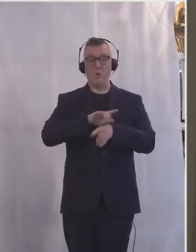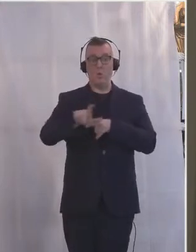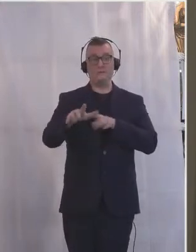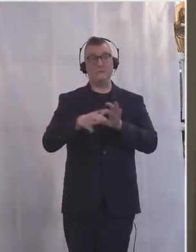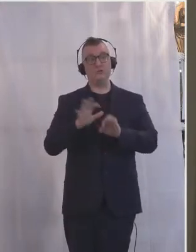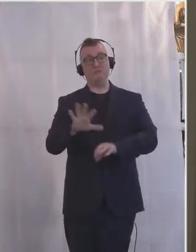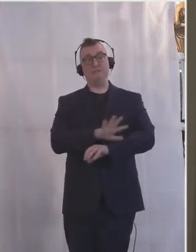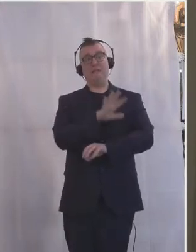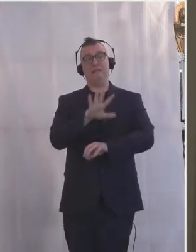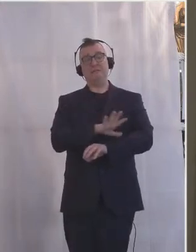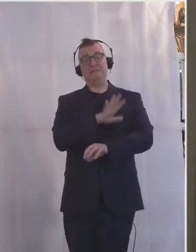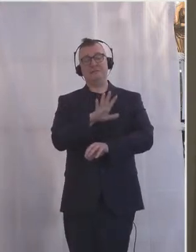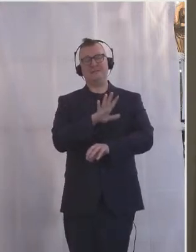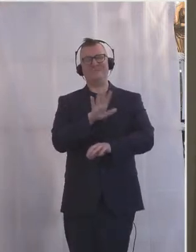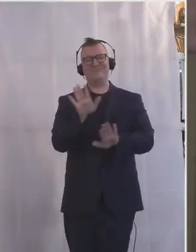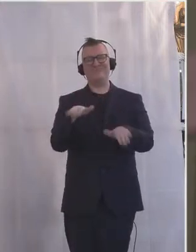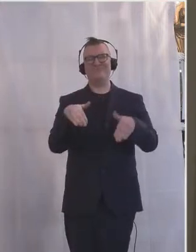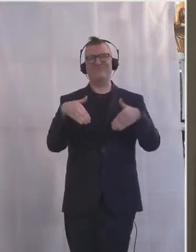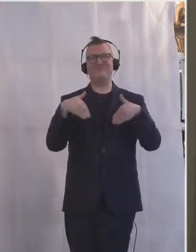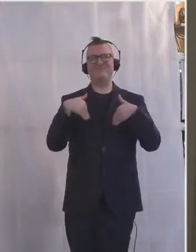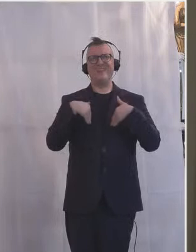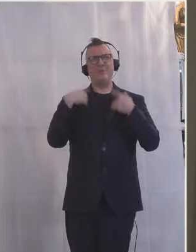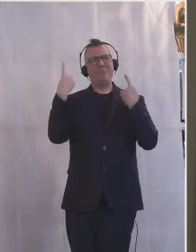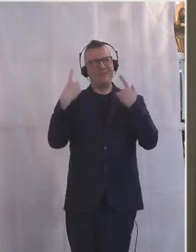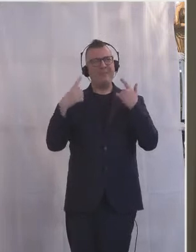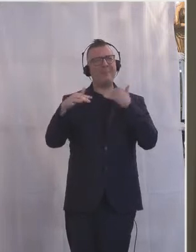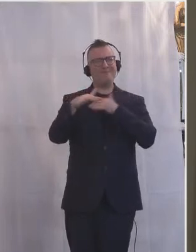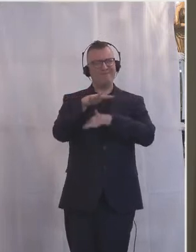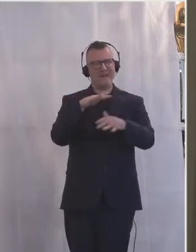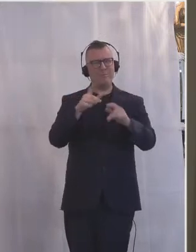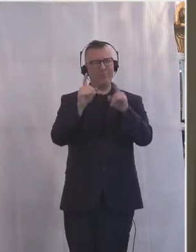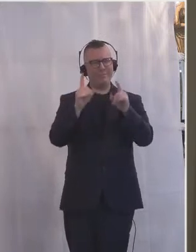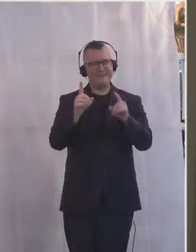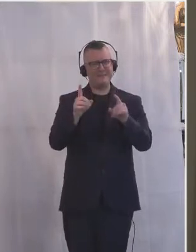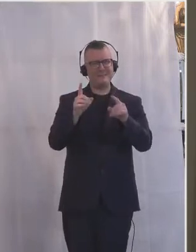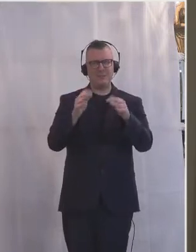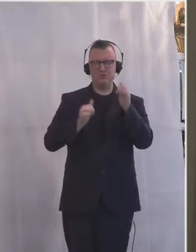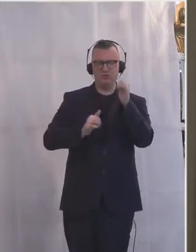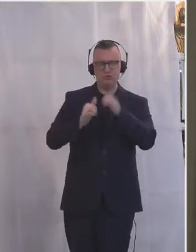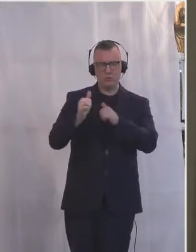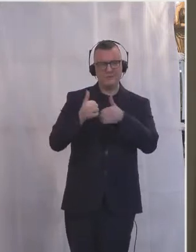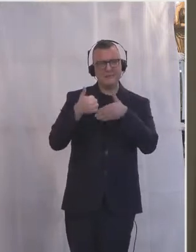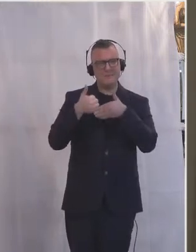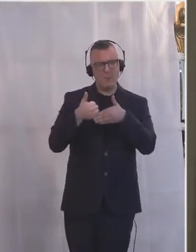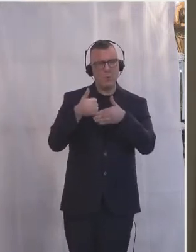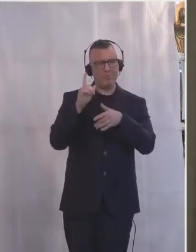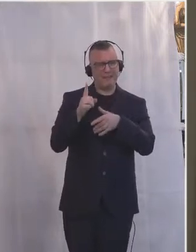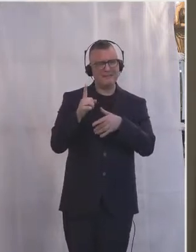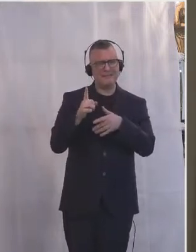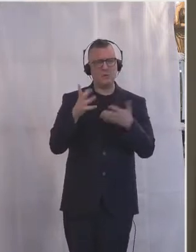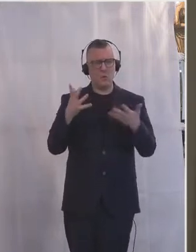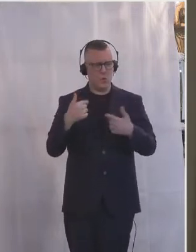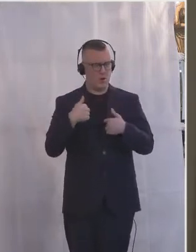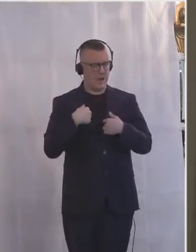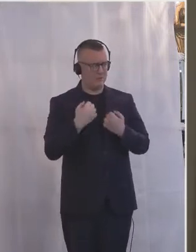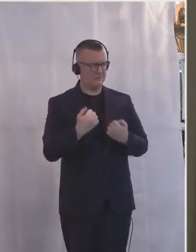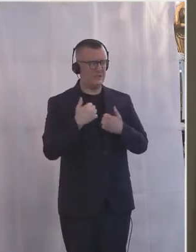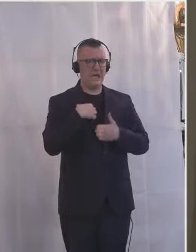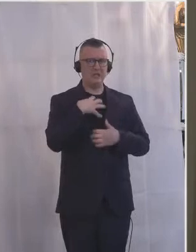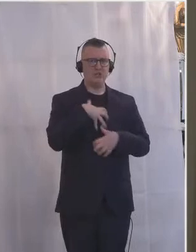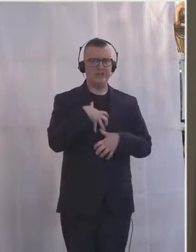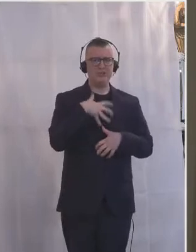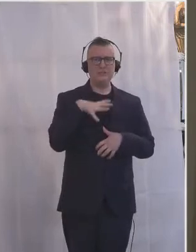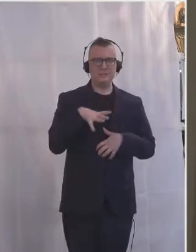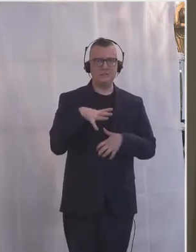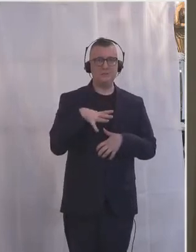we just need to really think about, is it the environment around us and the structures and support mechanisms around us, or is it something that we need to change?